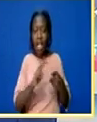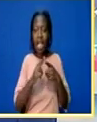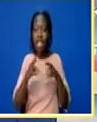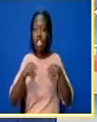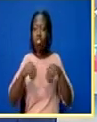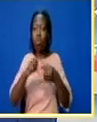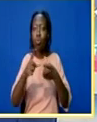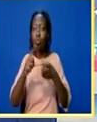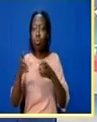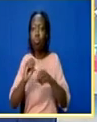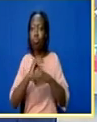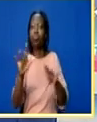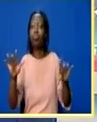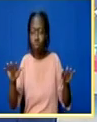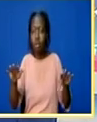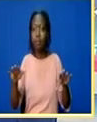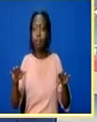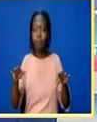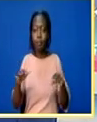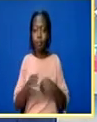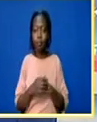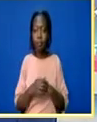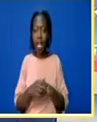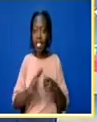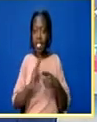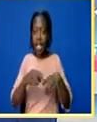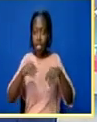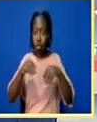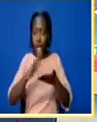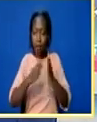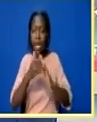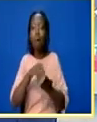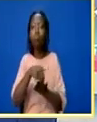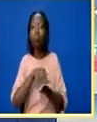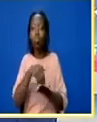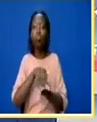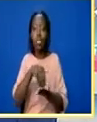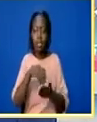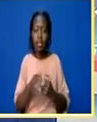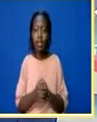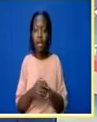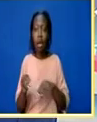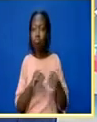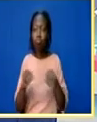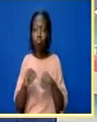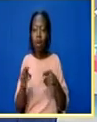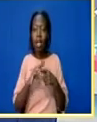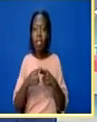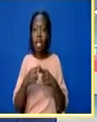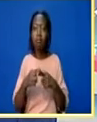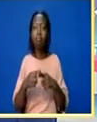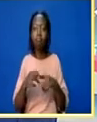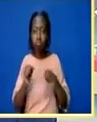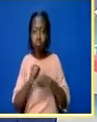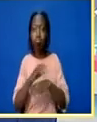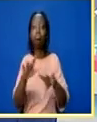the soil was compact, the stones were compact, they become loose. Their particles vibrate and they separate. Okay. Once they separate, soil erosion